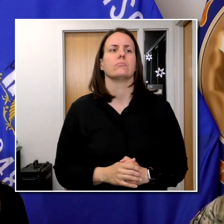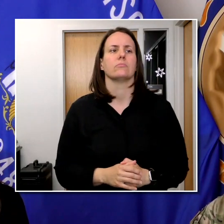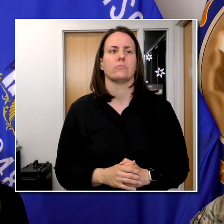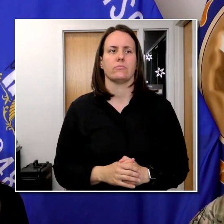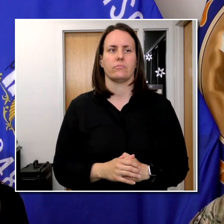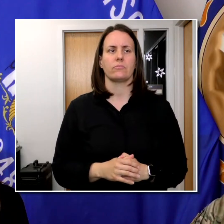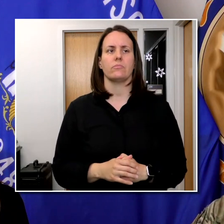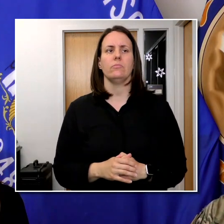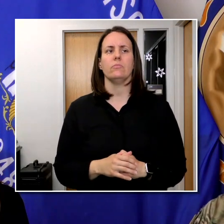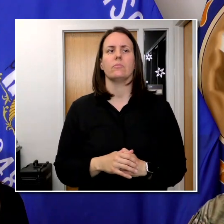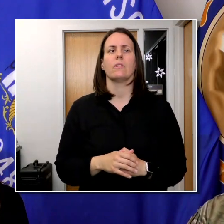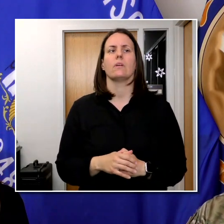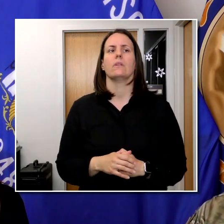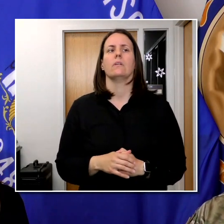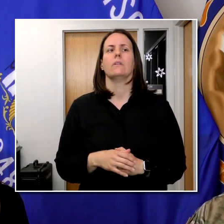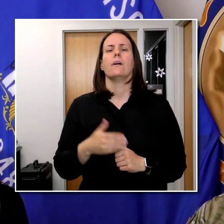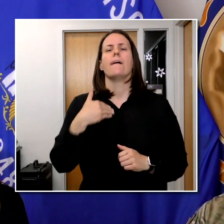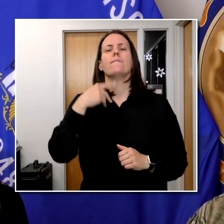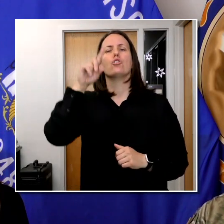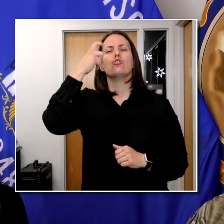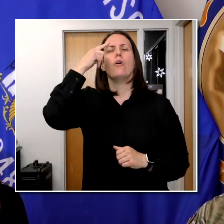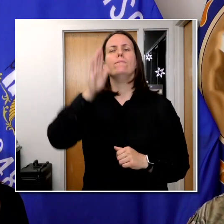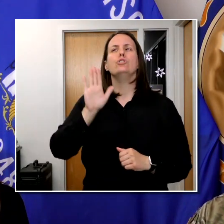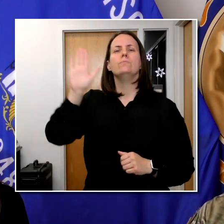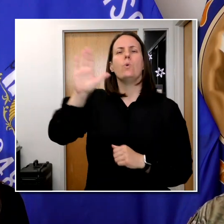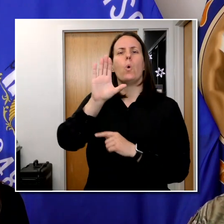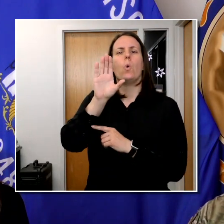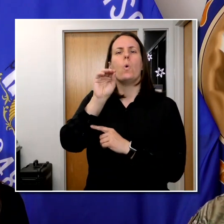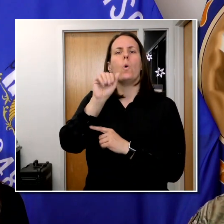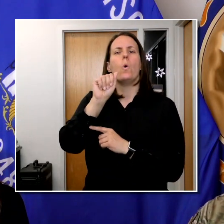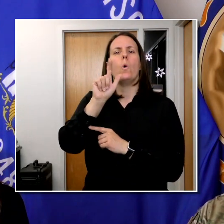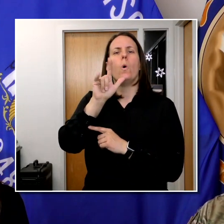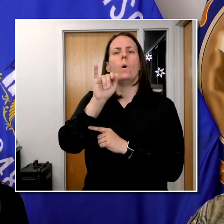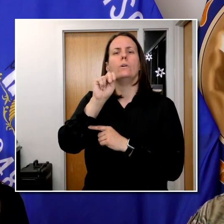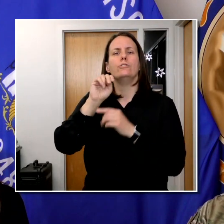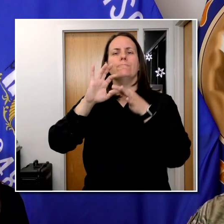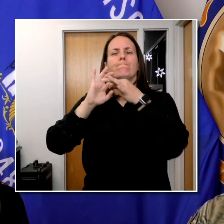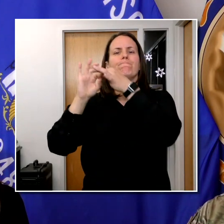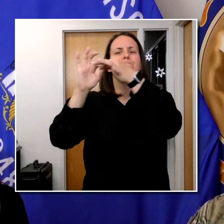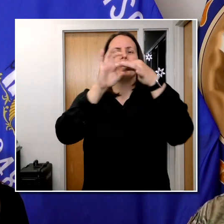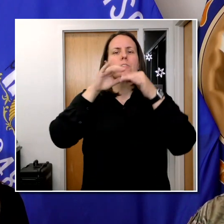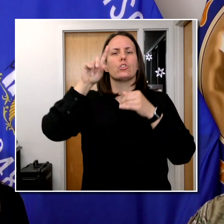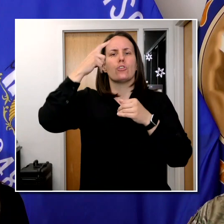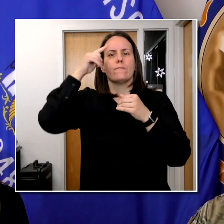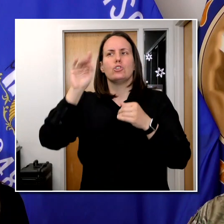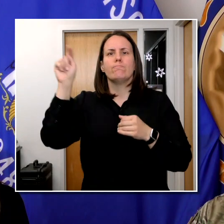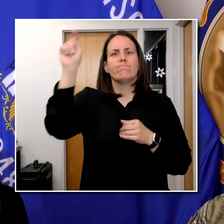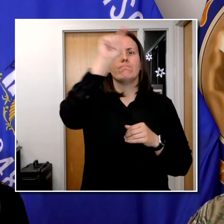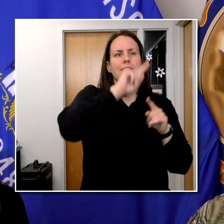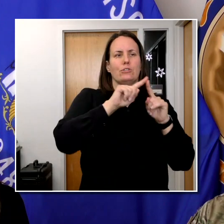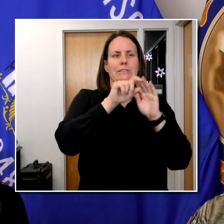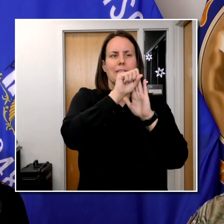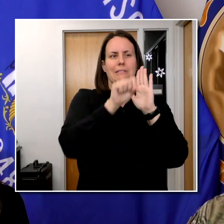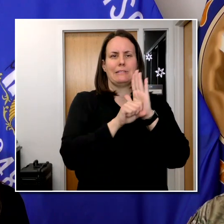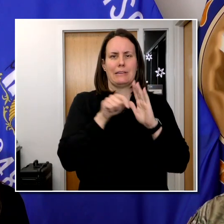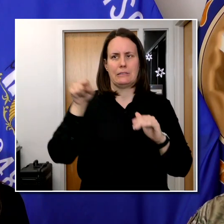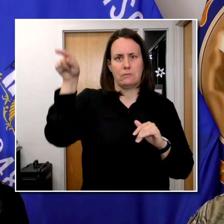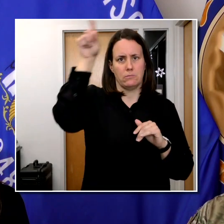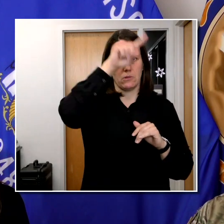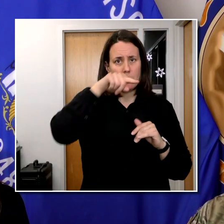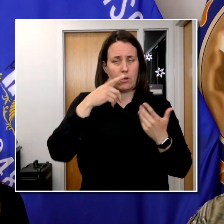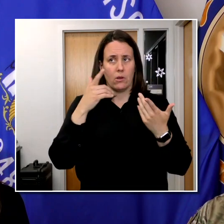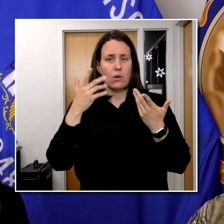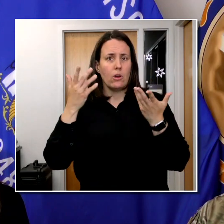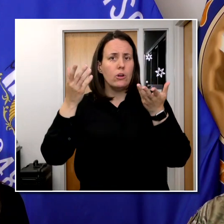understand that a big part of that coalition is information sharing. I'm just wondering if both of you could walk through the information that DHS and the